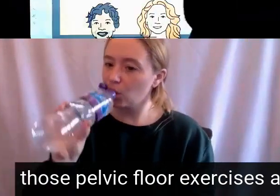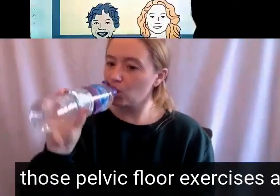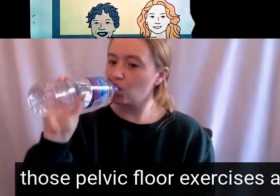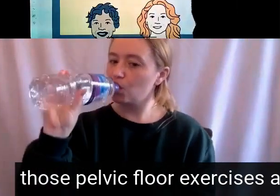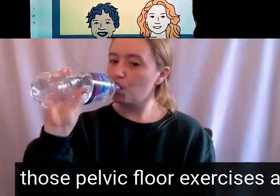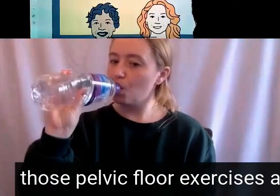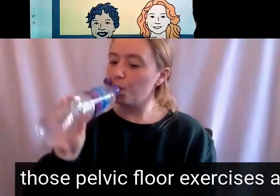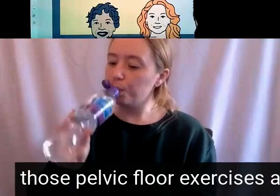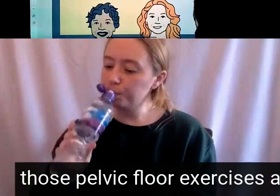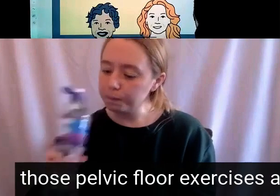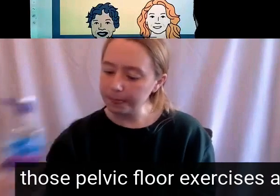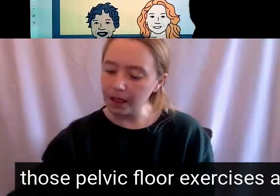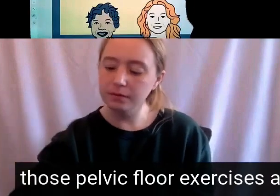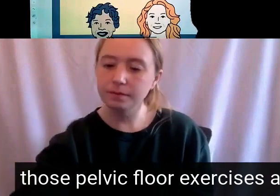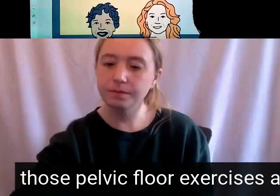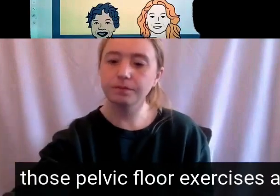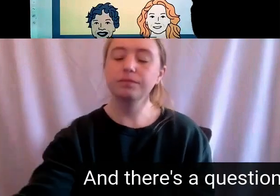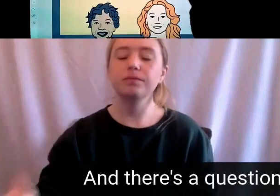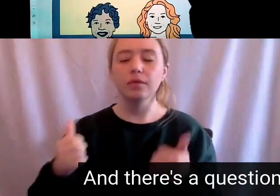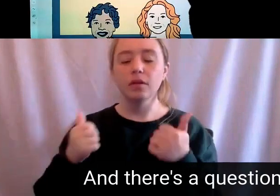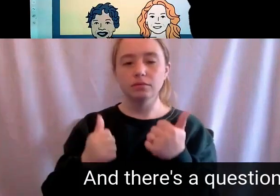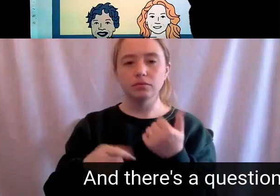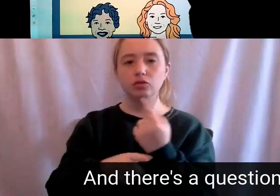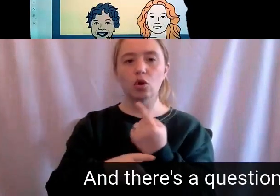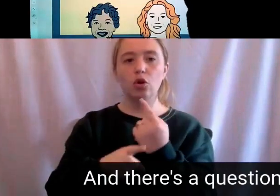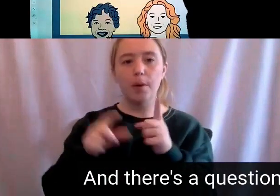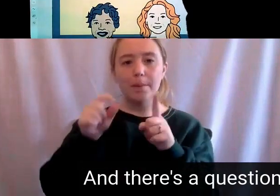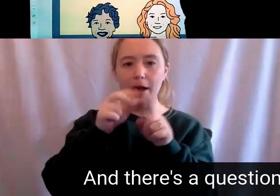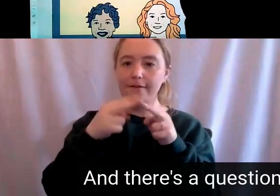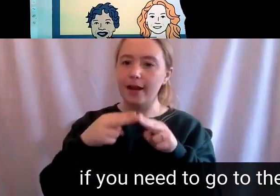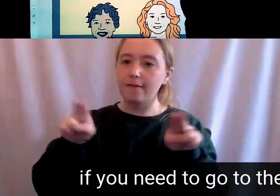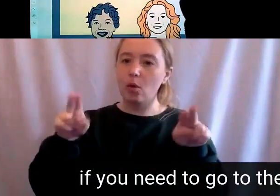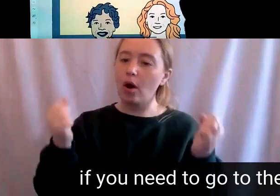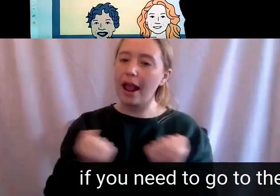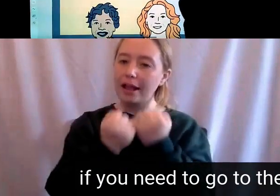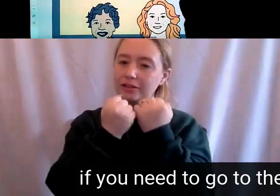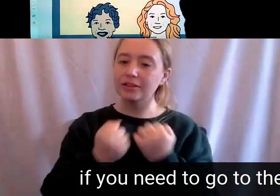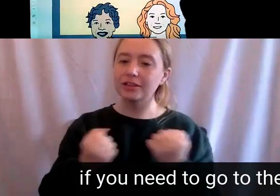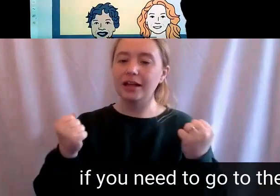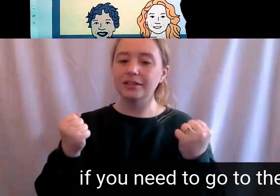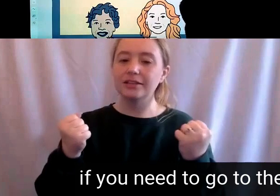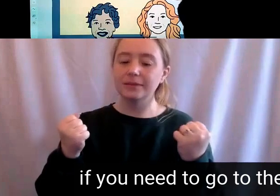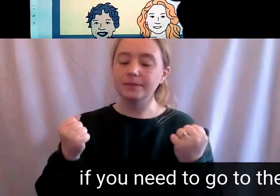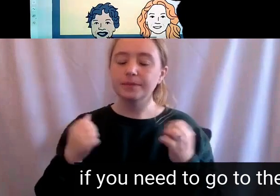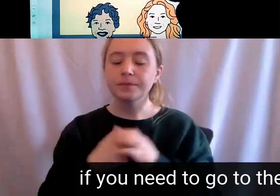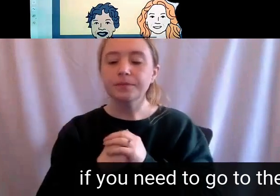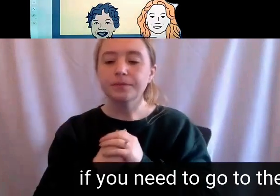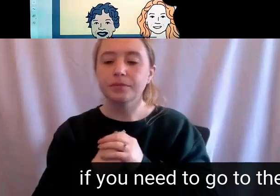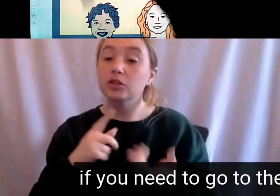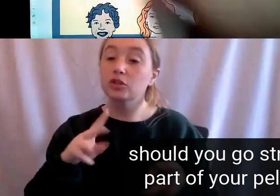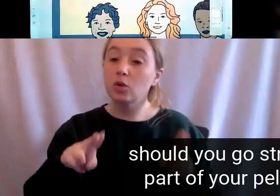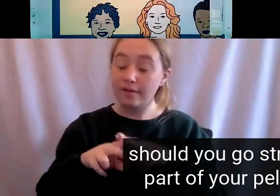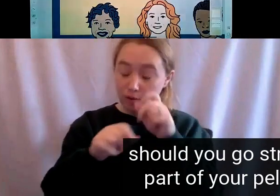floor exercises and how you can handle them. And there's a question here about, if you need to go to the toilet during the